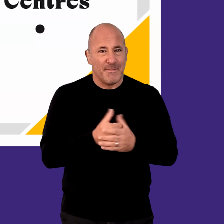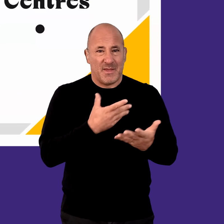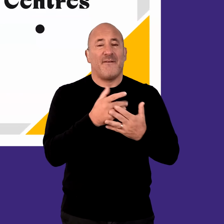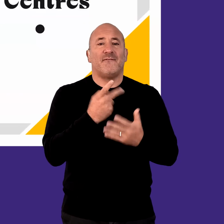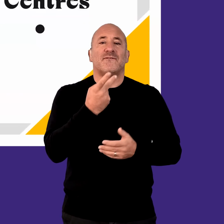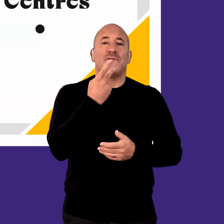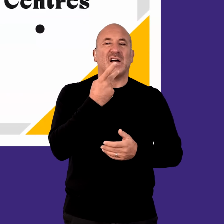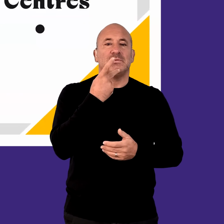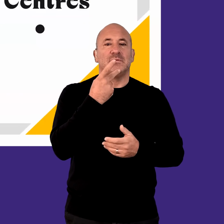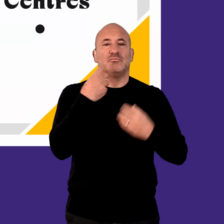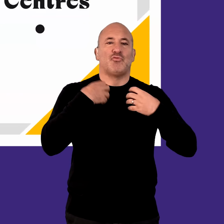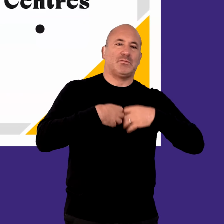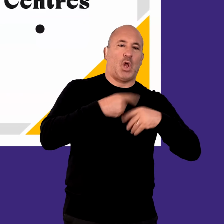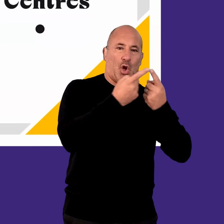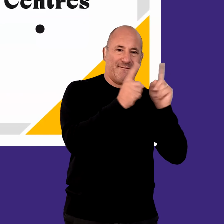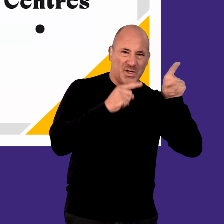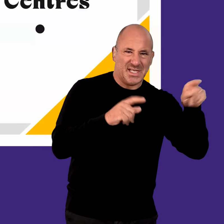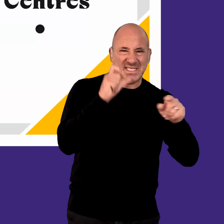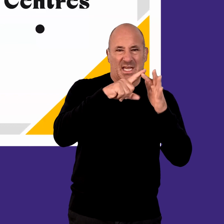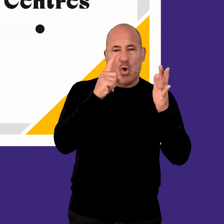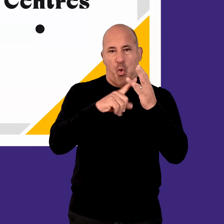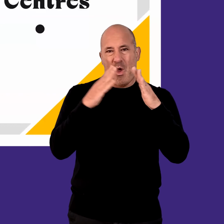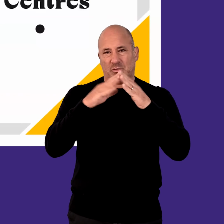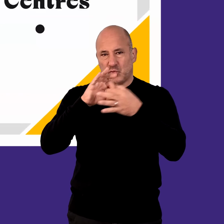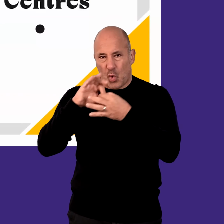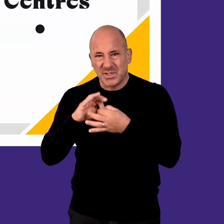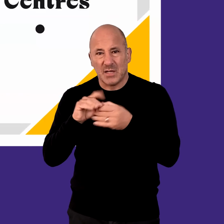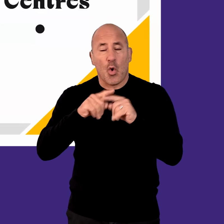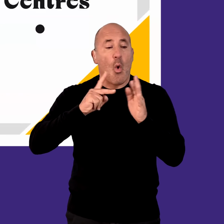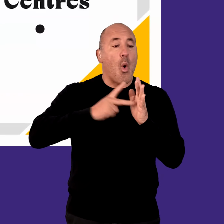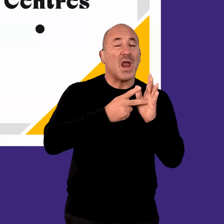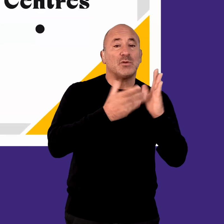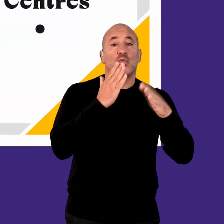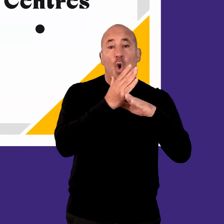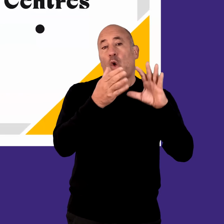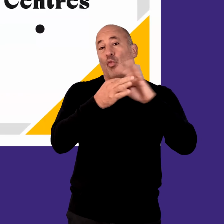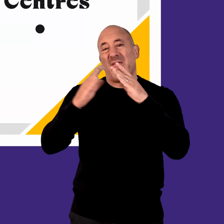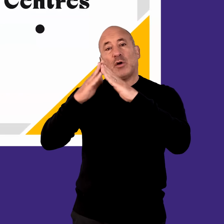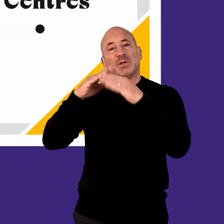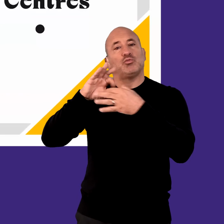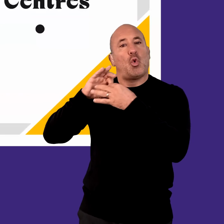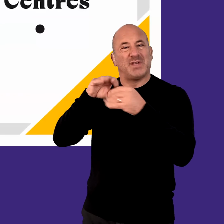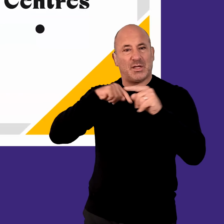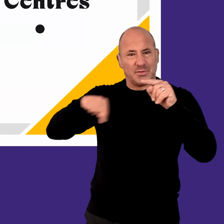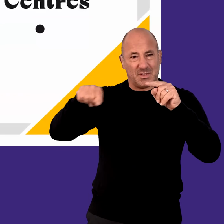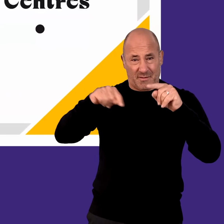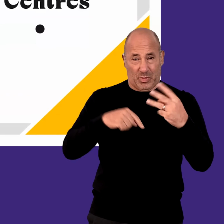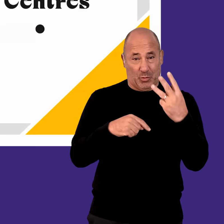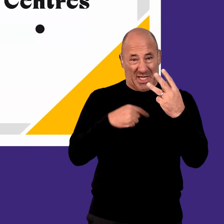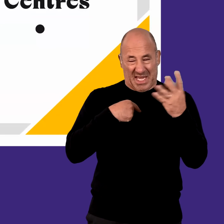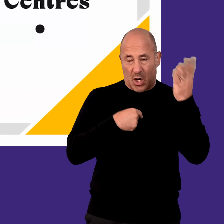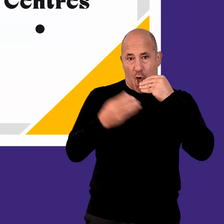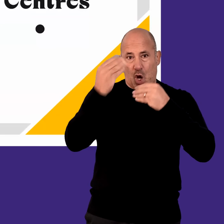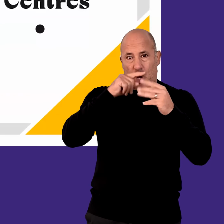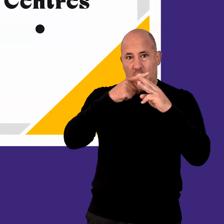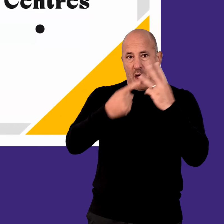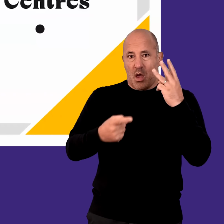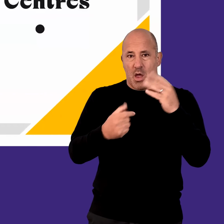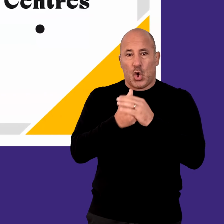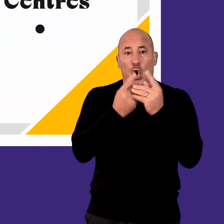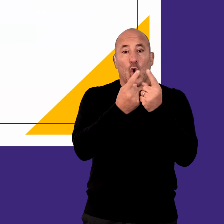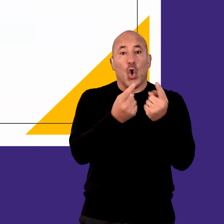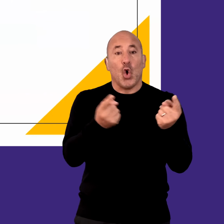vice-chancellors of universities, CEOs of housing associations, and also organisations working with them. And there were 3 key things we